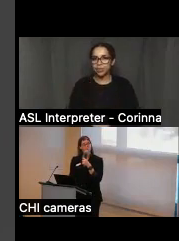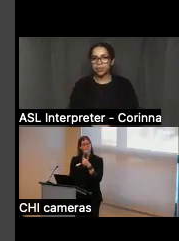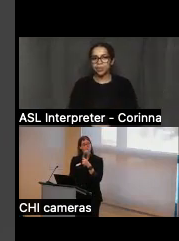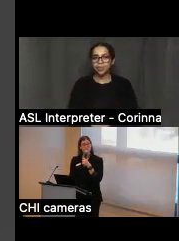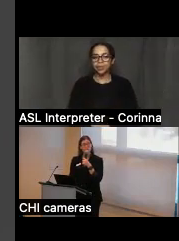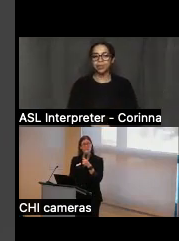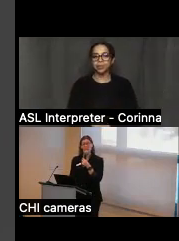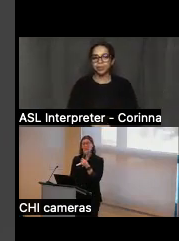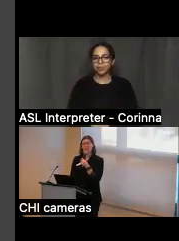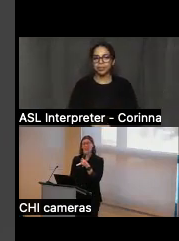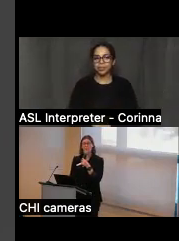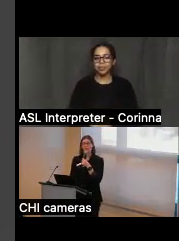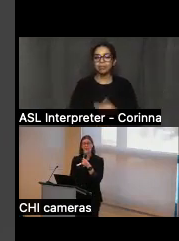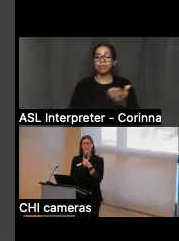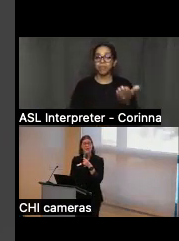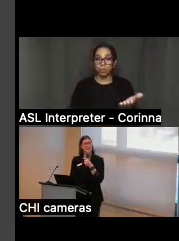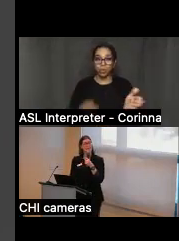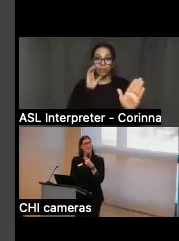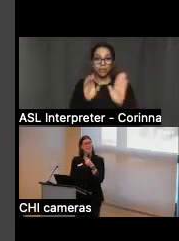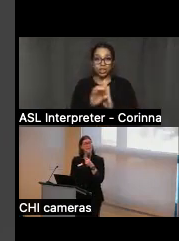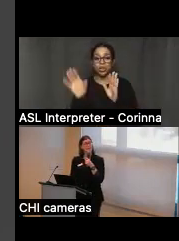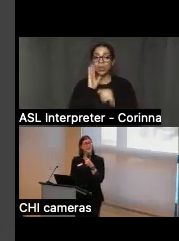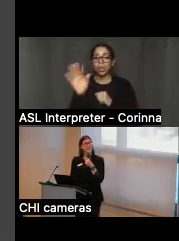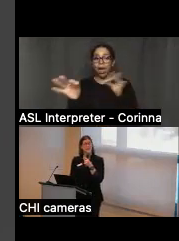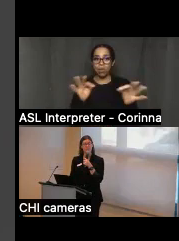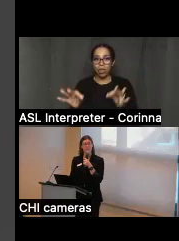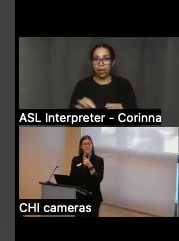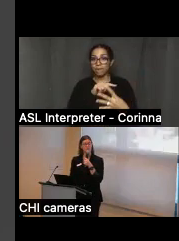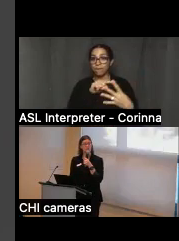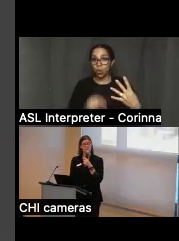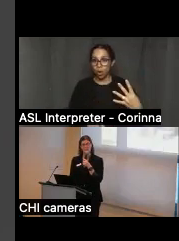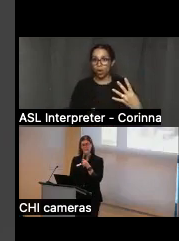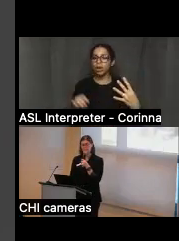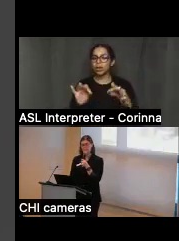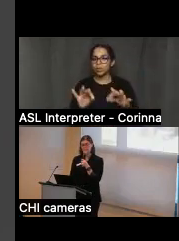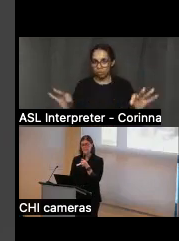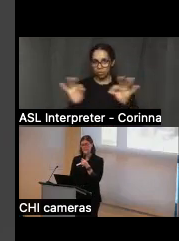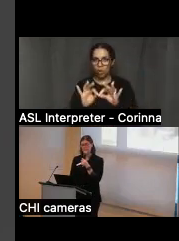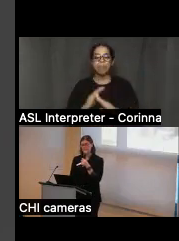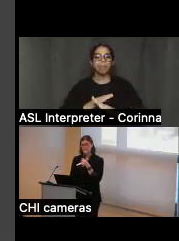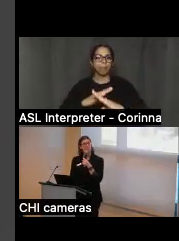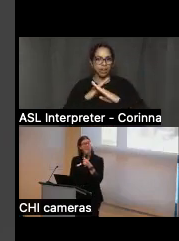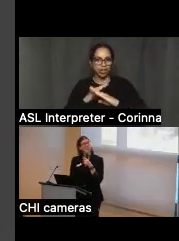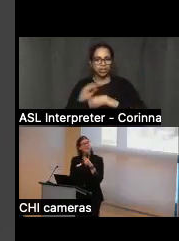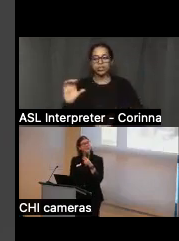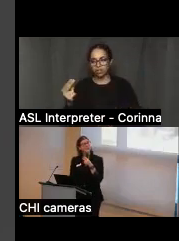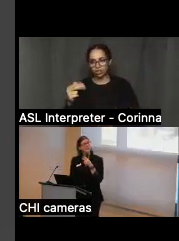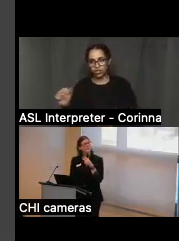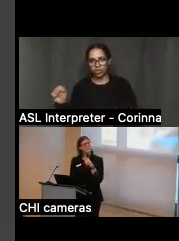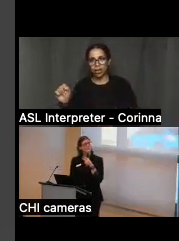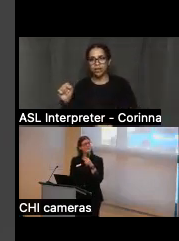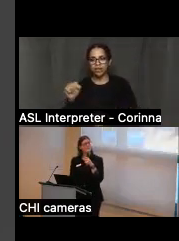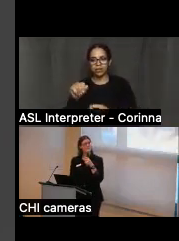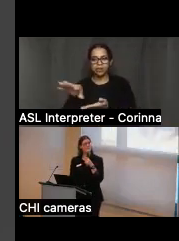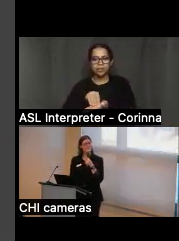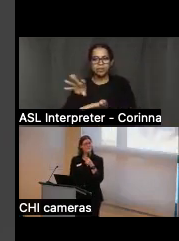So this figure will outline 4 important barriers to care that the CHAS also tracks on. The first of which